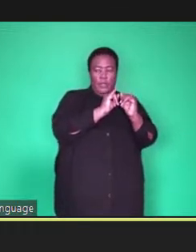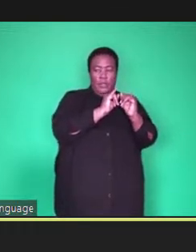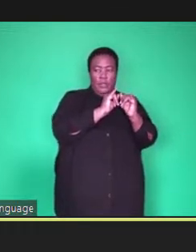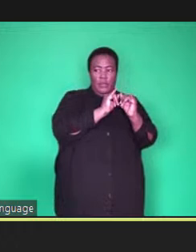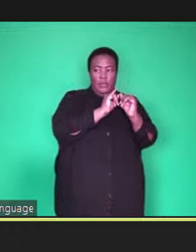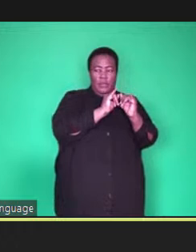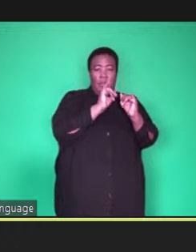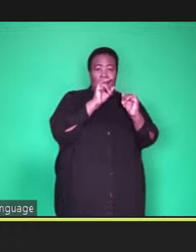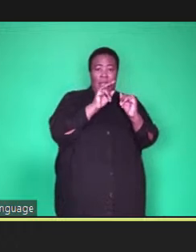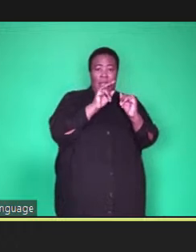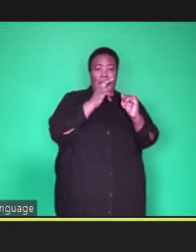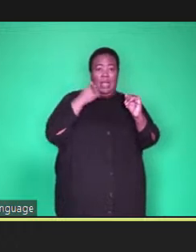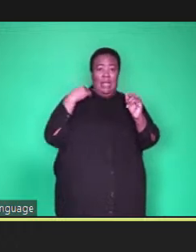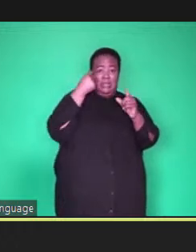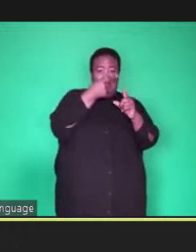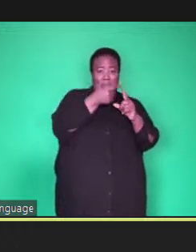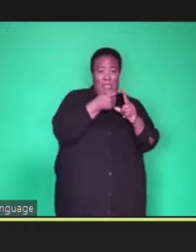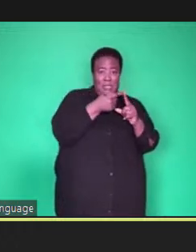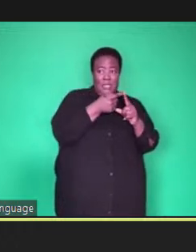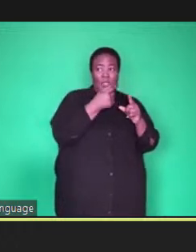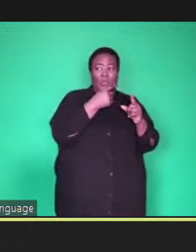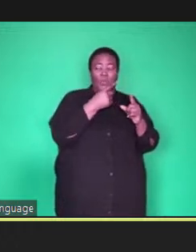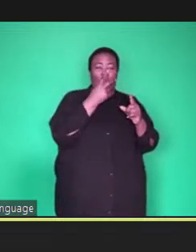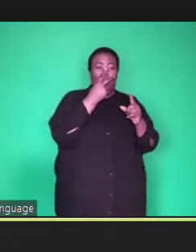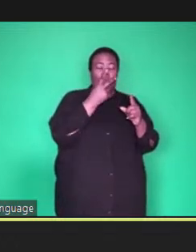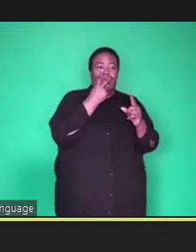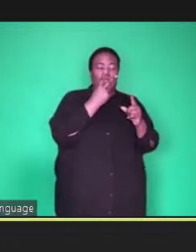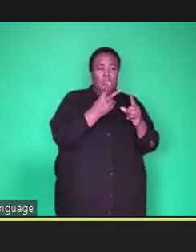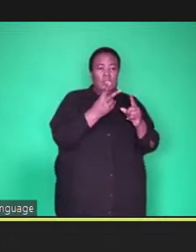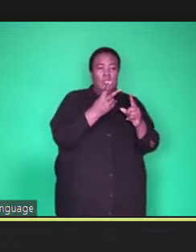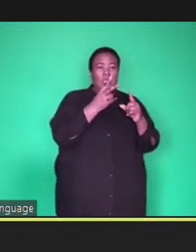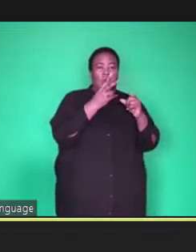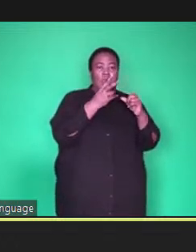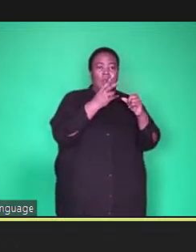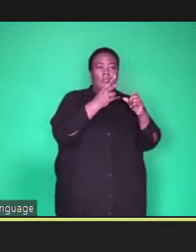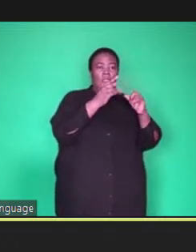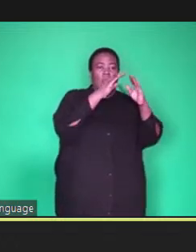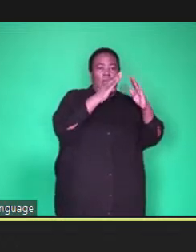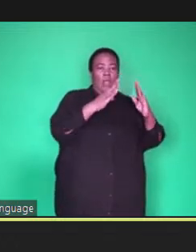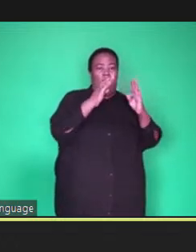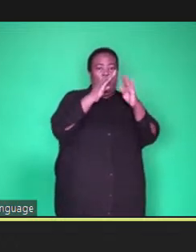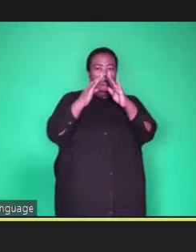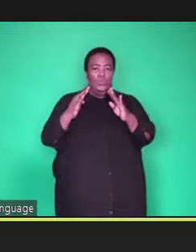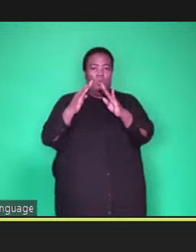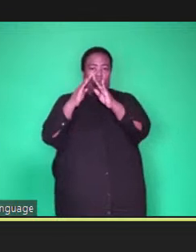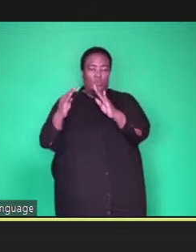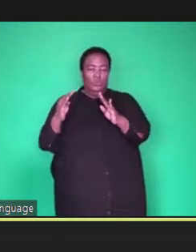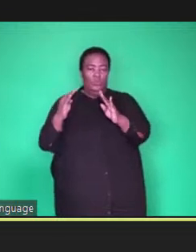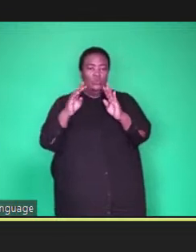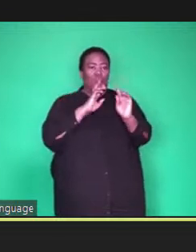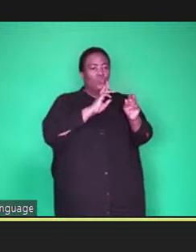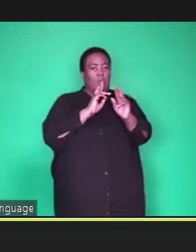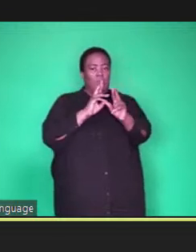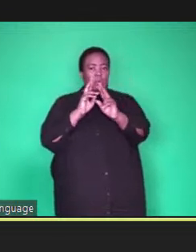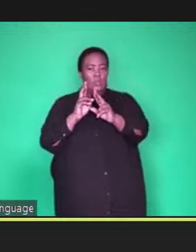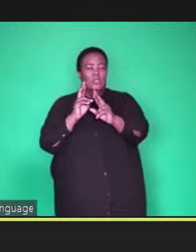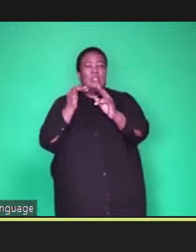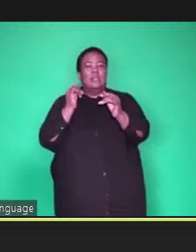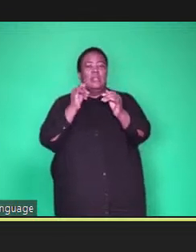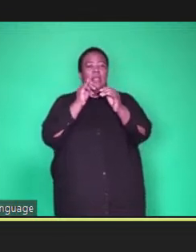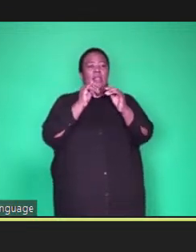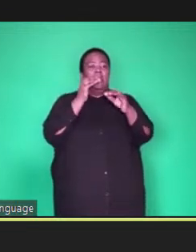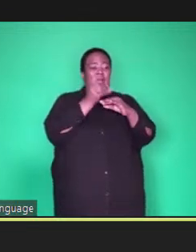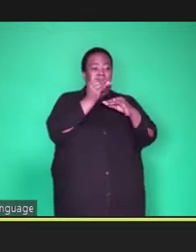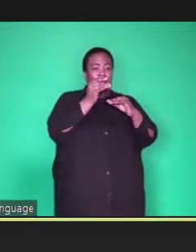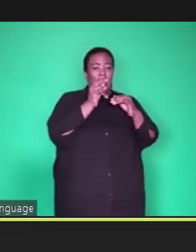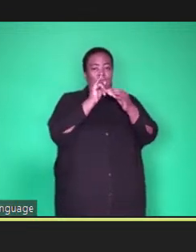until recently, it's been a household proxy reporting on individuals. Now with SAPRIN, we are moving into individual level across